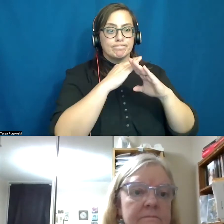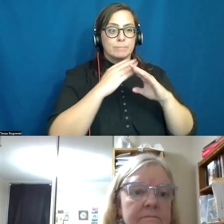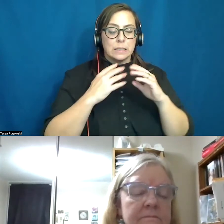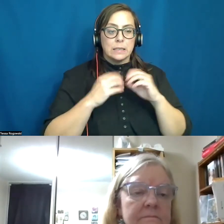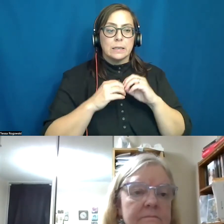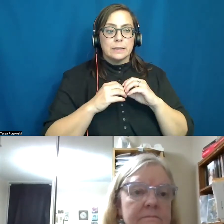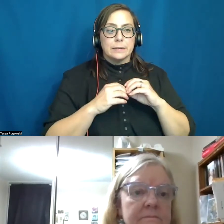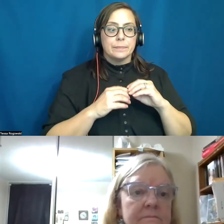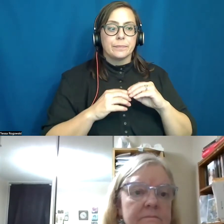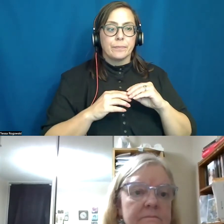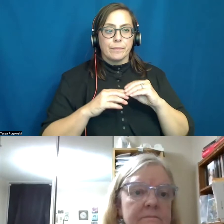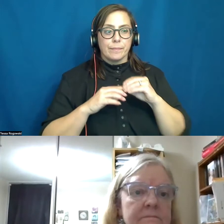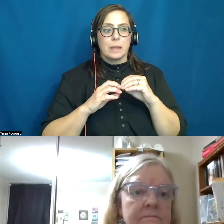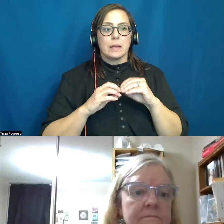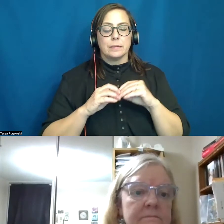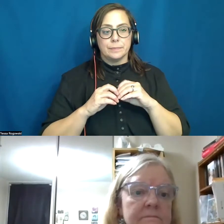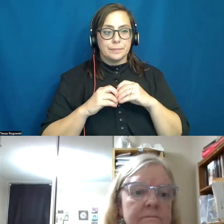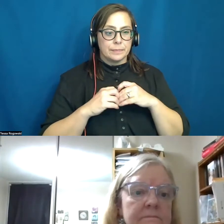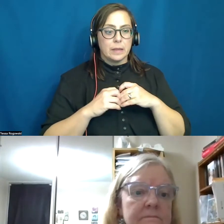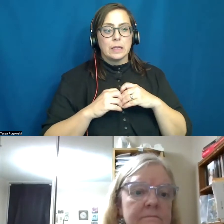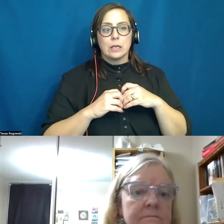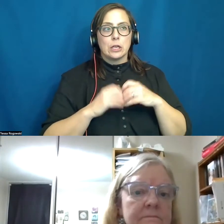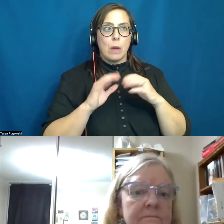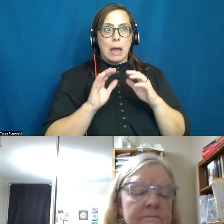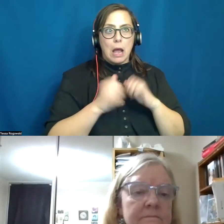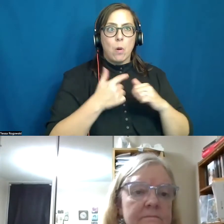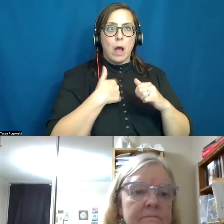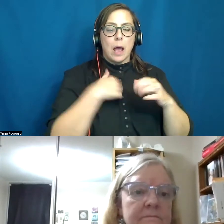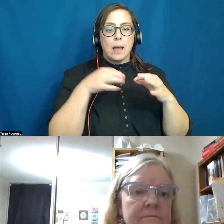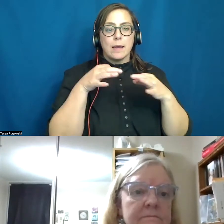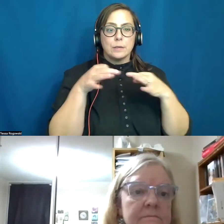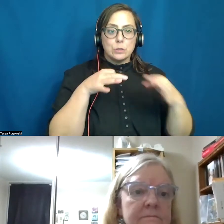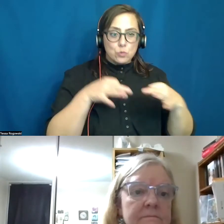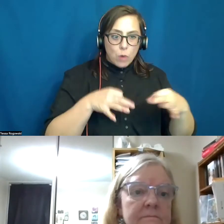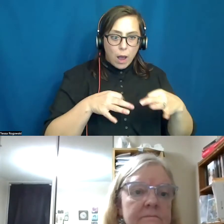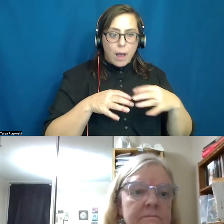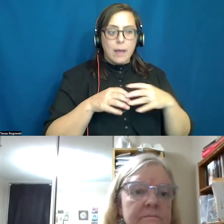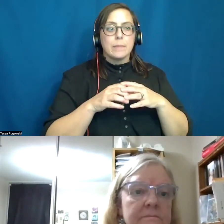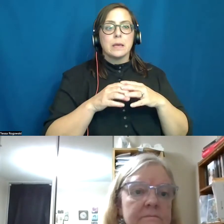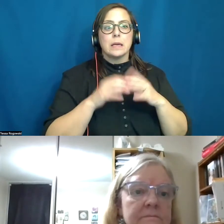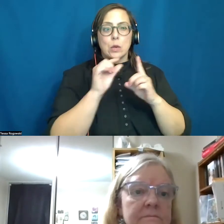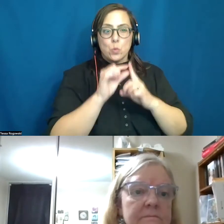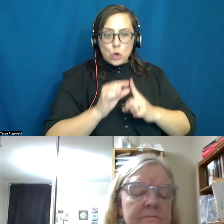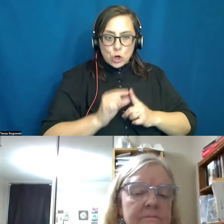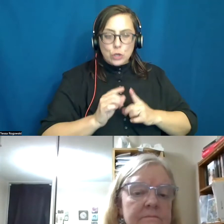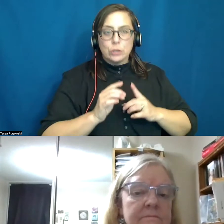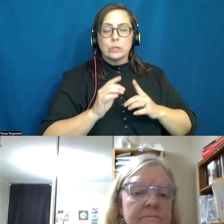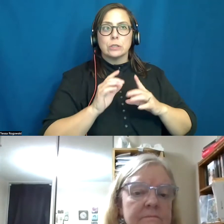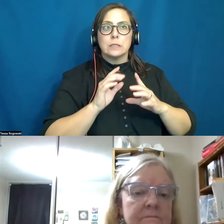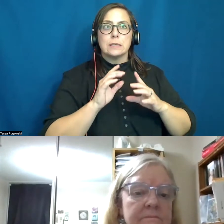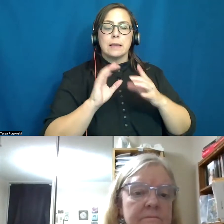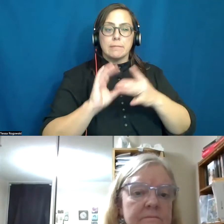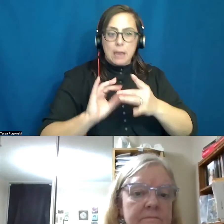in giving description and lyricism and images and some